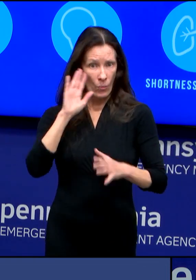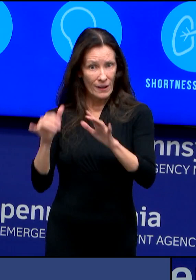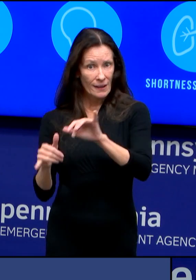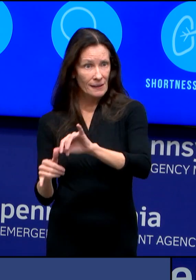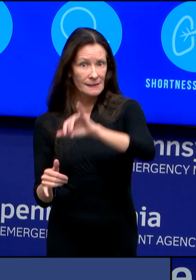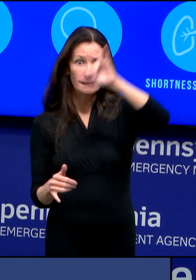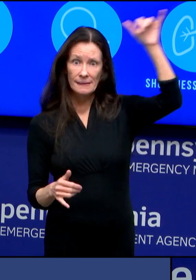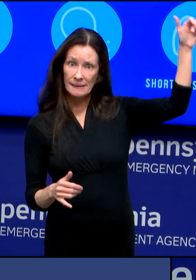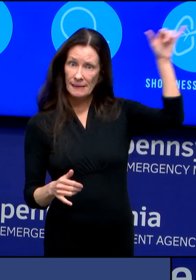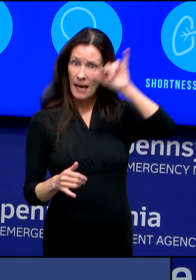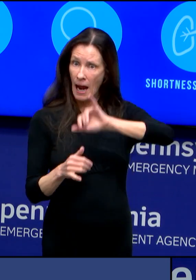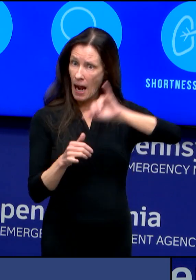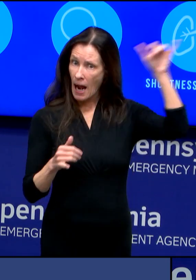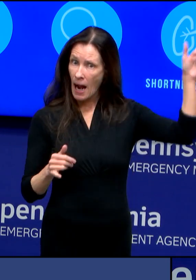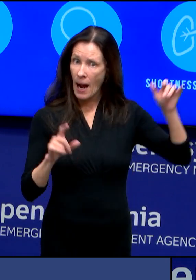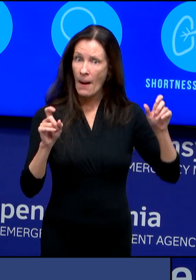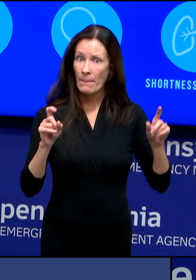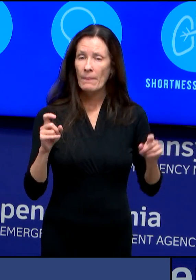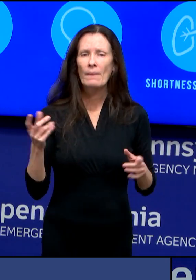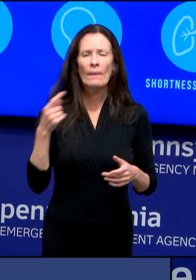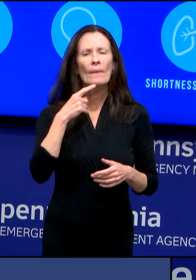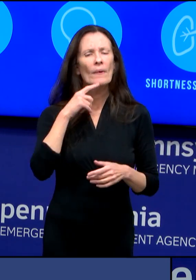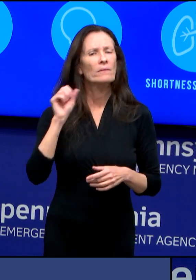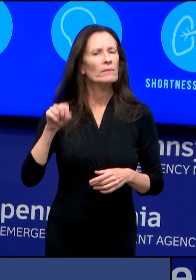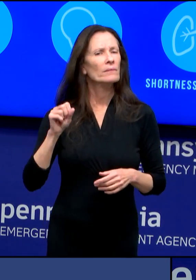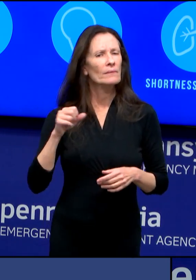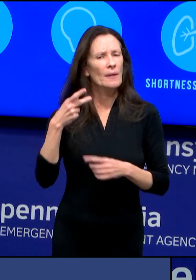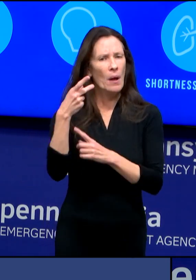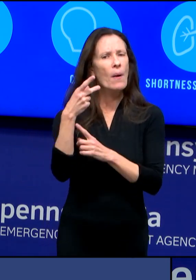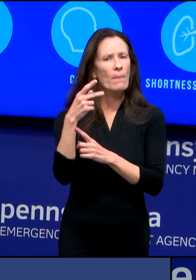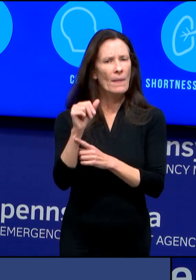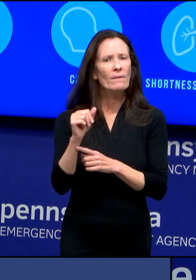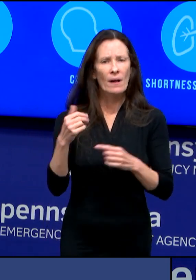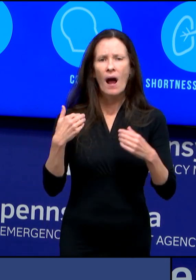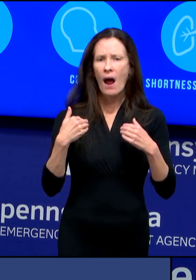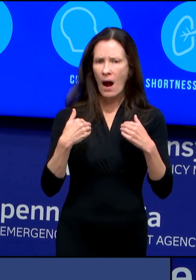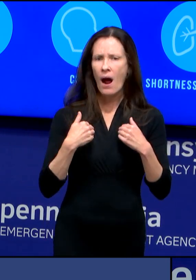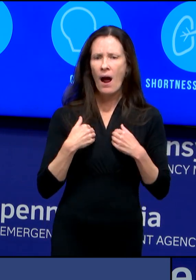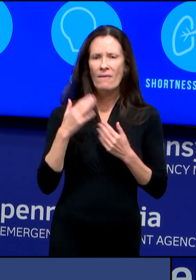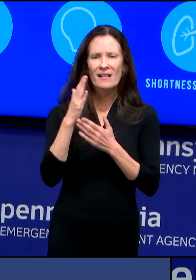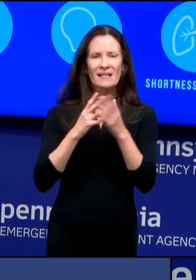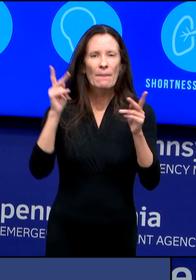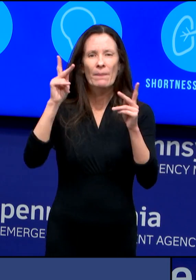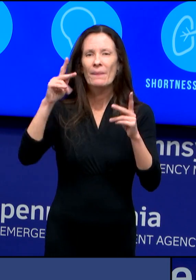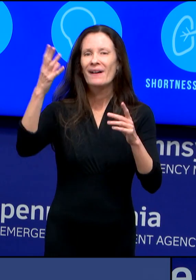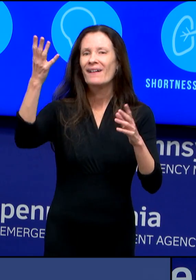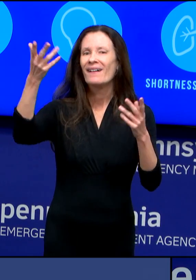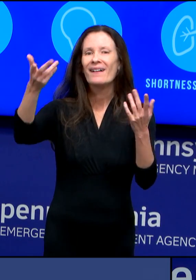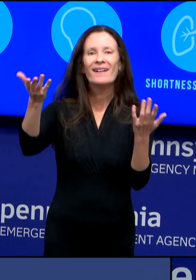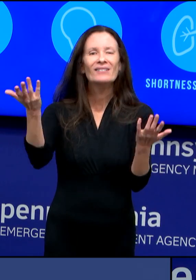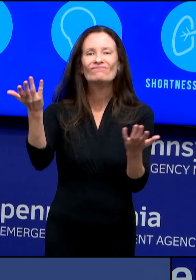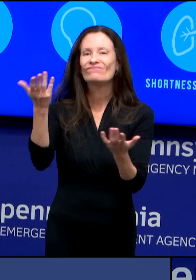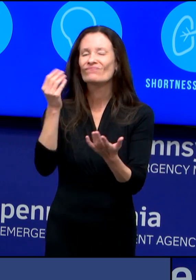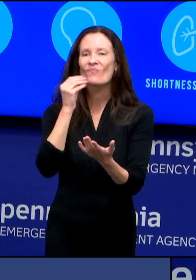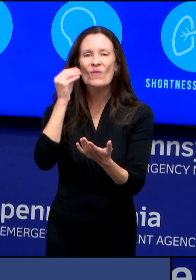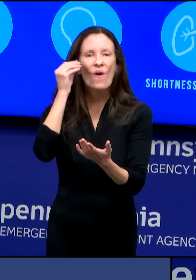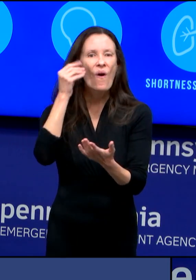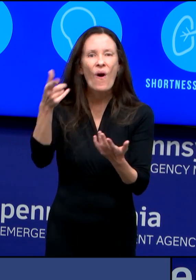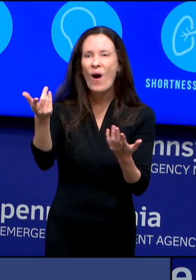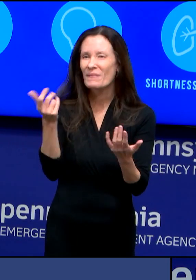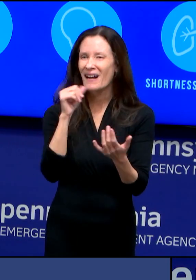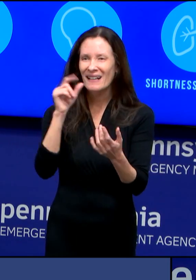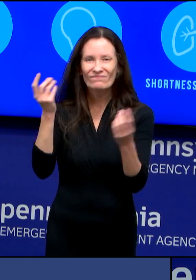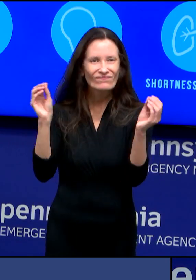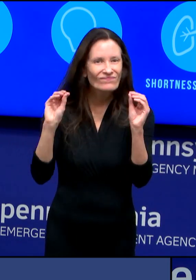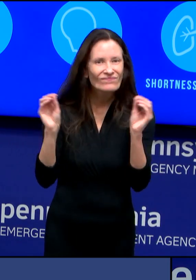have sites available for quarantine of individuals that can't stay at home. For safety's sake, we're not announcing